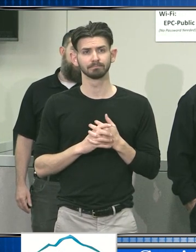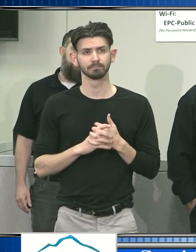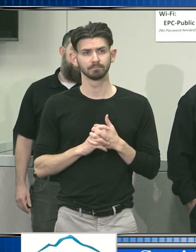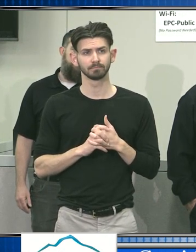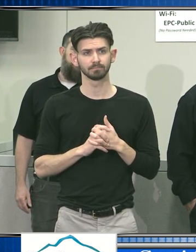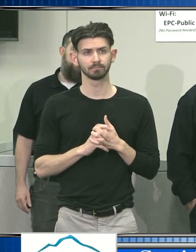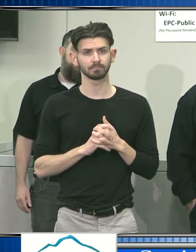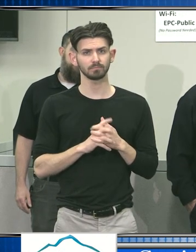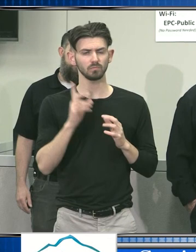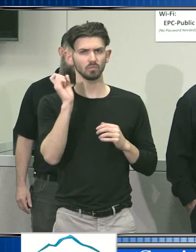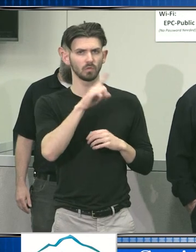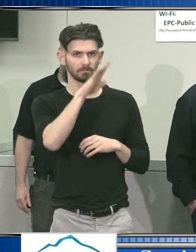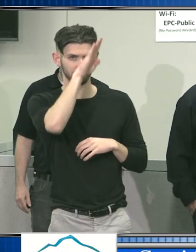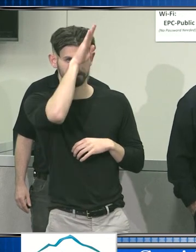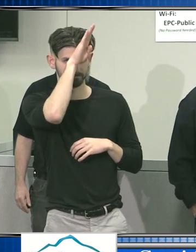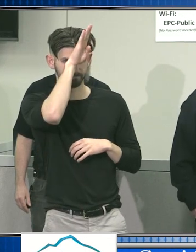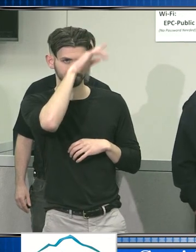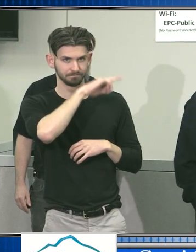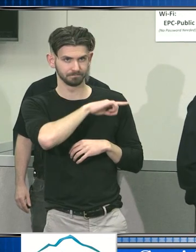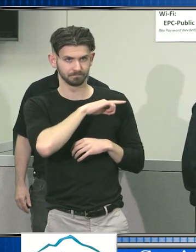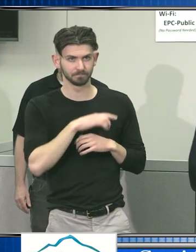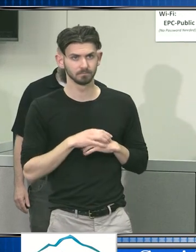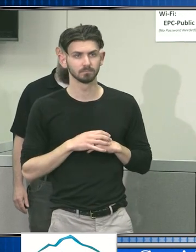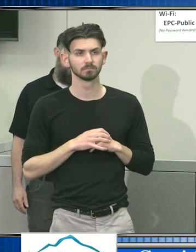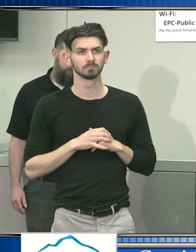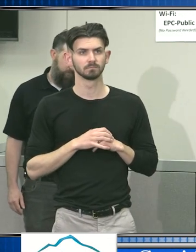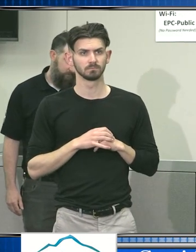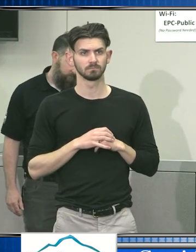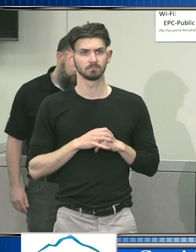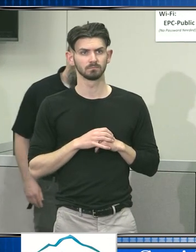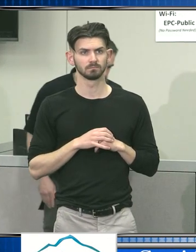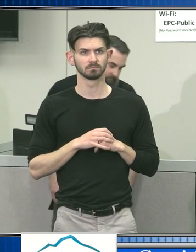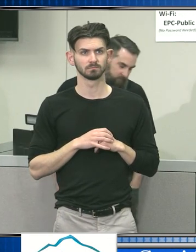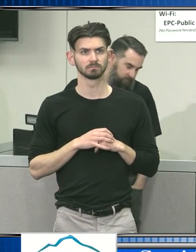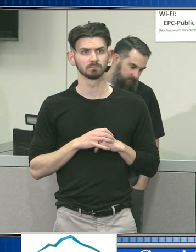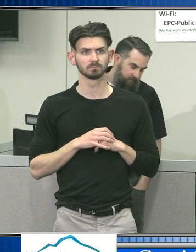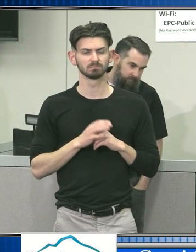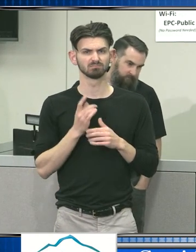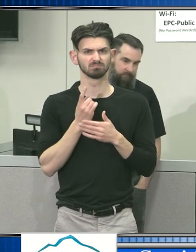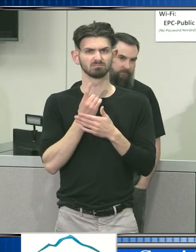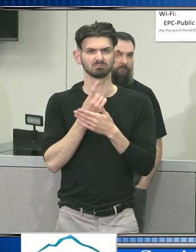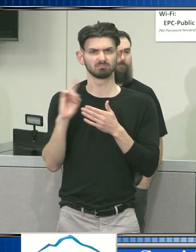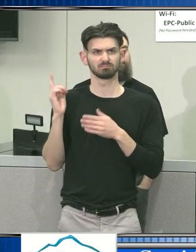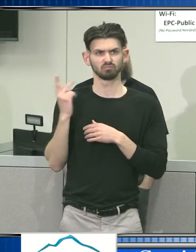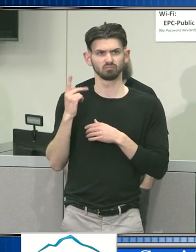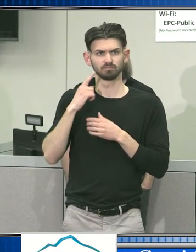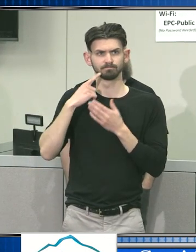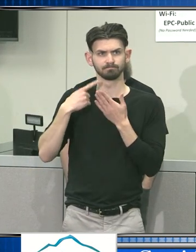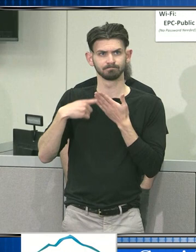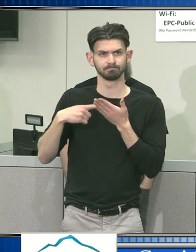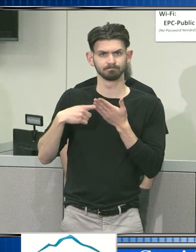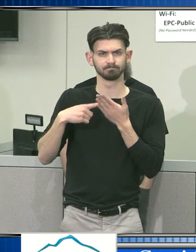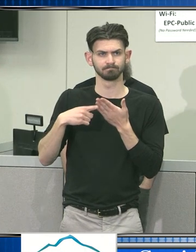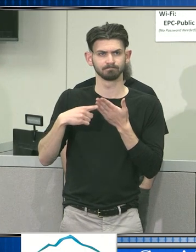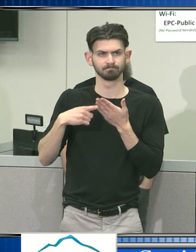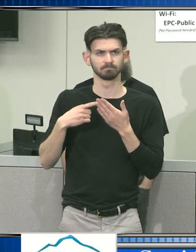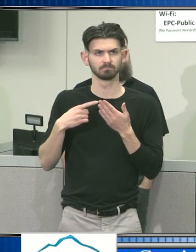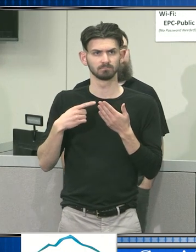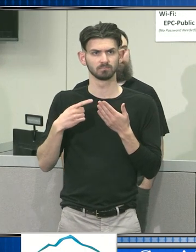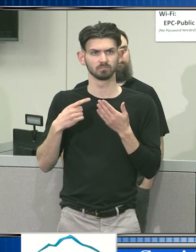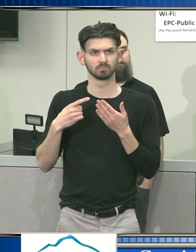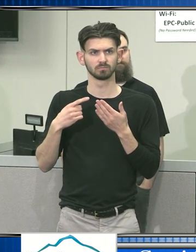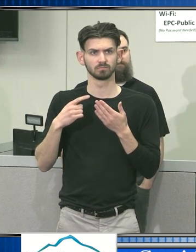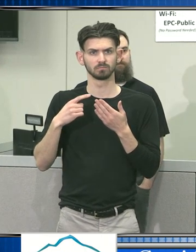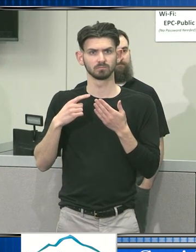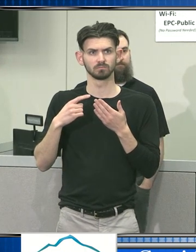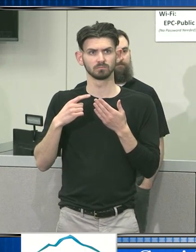For the fire chief, I know we had talked no more than a week ago or a little bit prior to that about steps we were already taking. Is